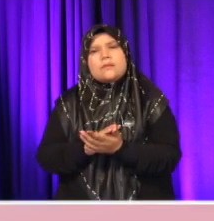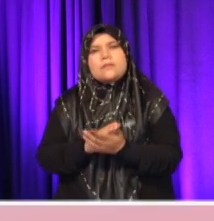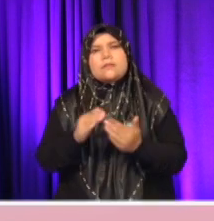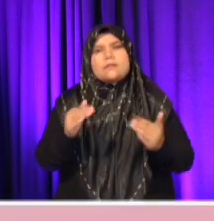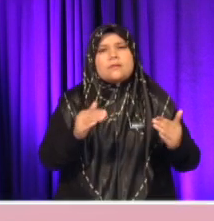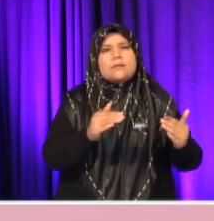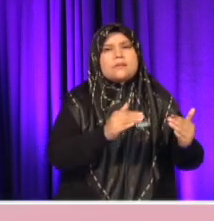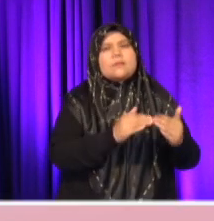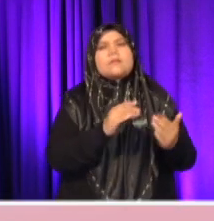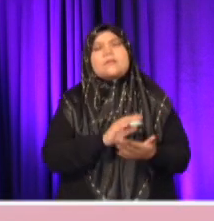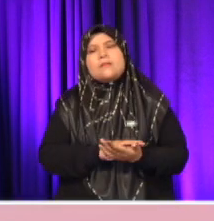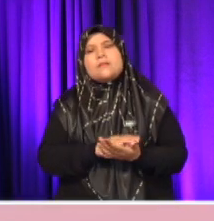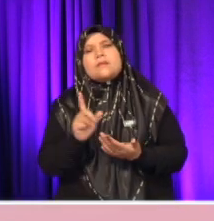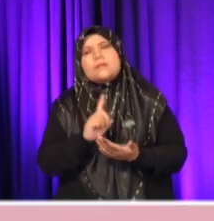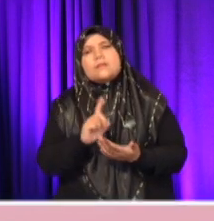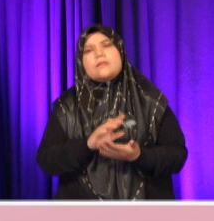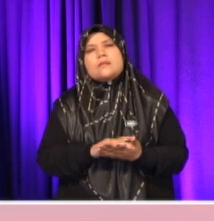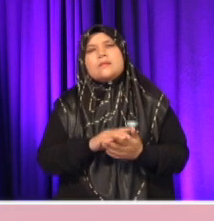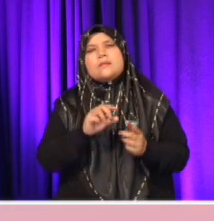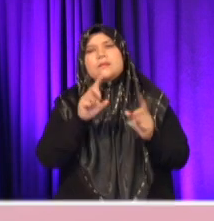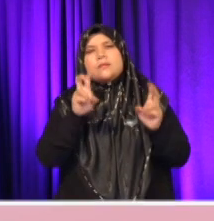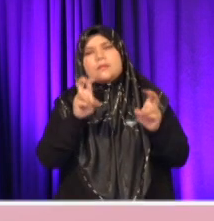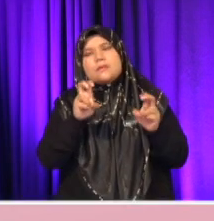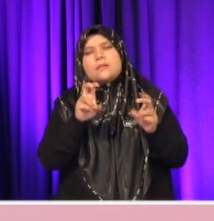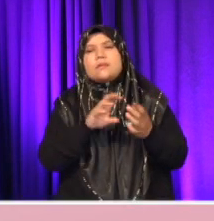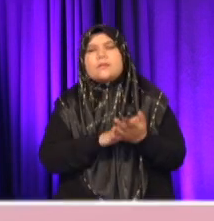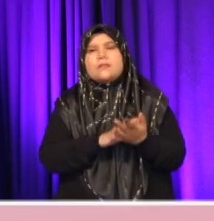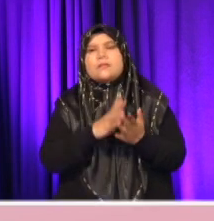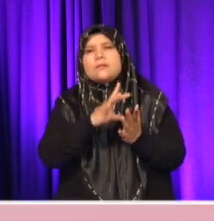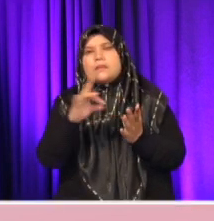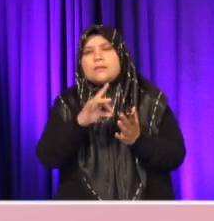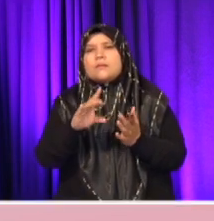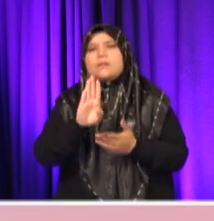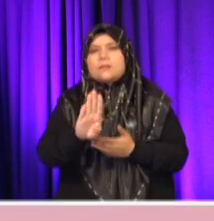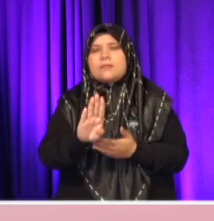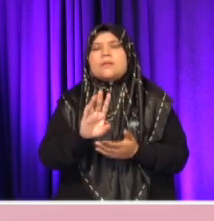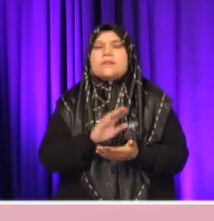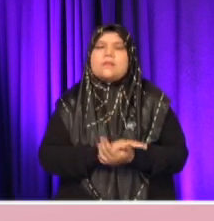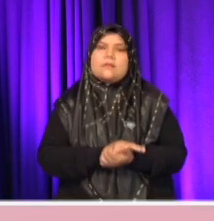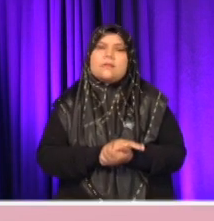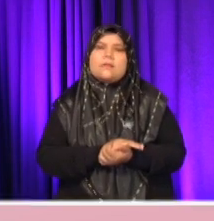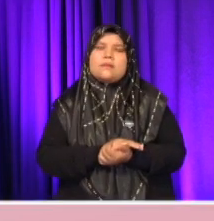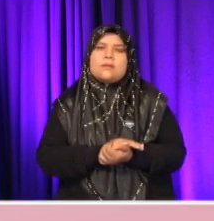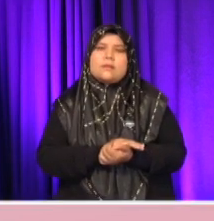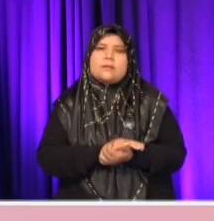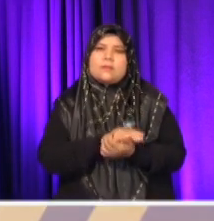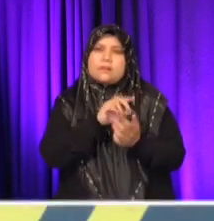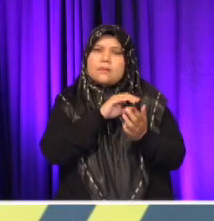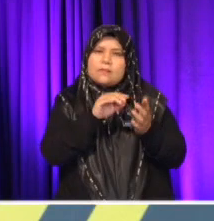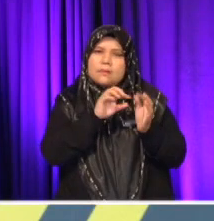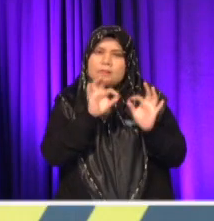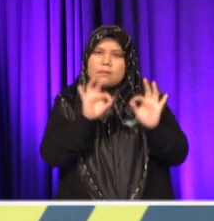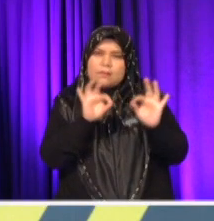centre. Ah. So that's the key, which Wow. is B, Bloom Park. So even though in that passage it does not